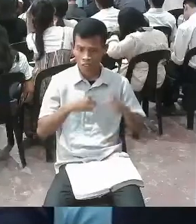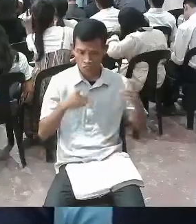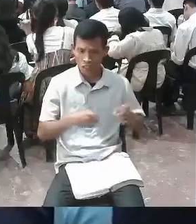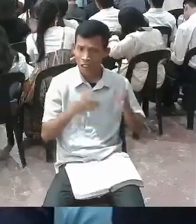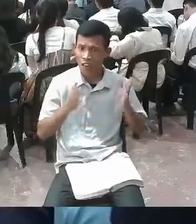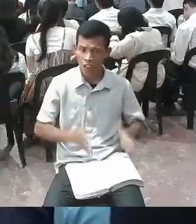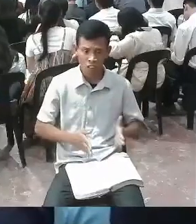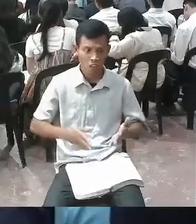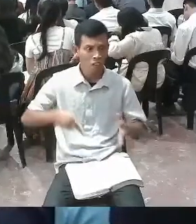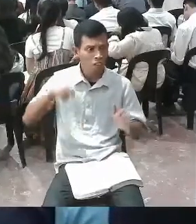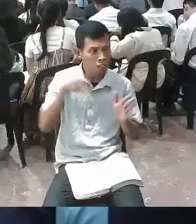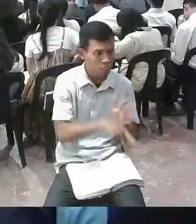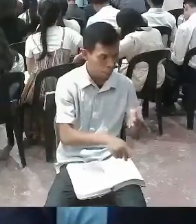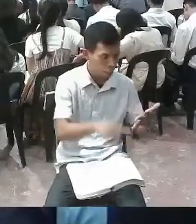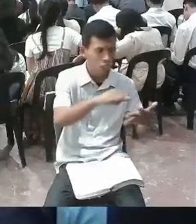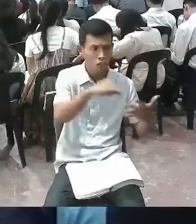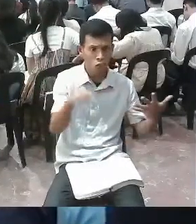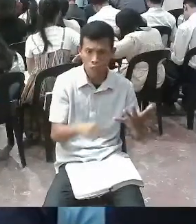Verse